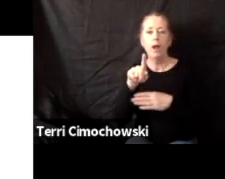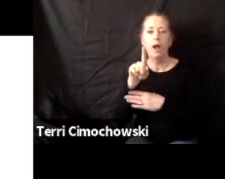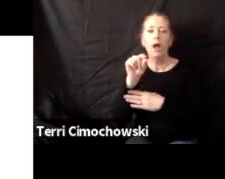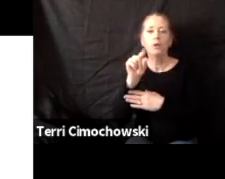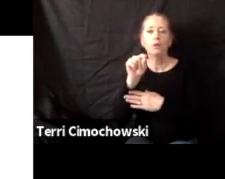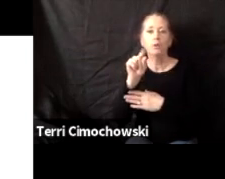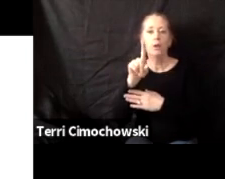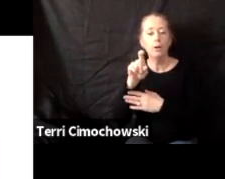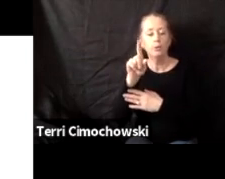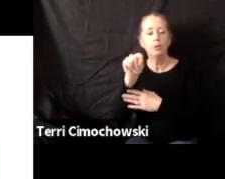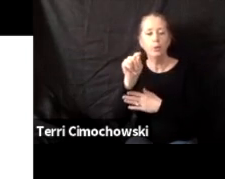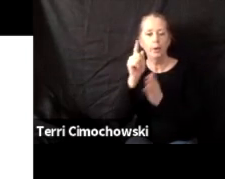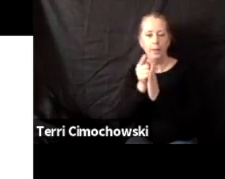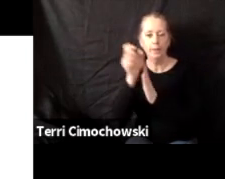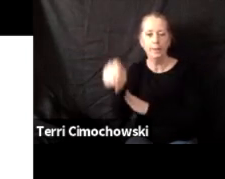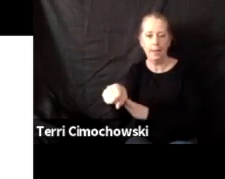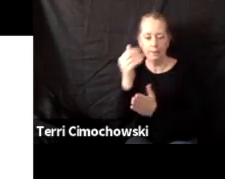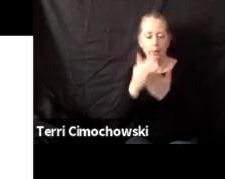minutes. Yes.